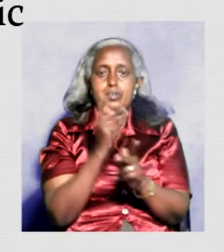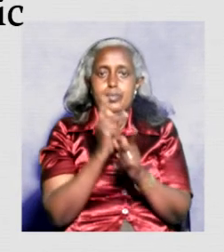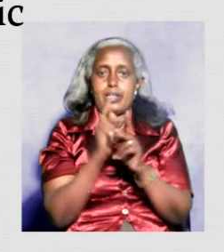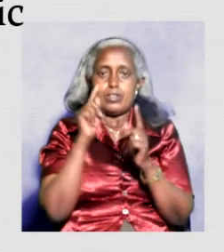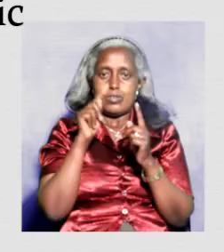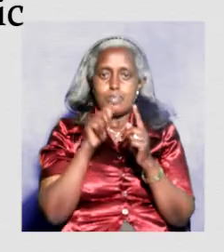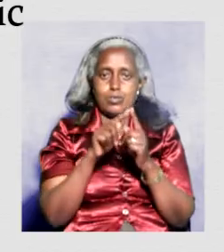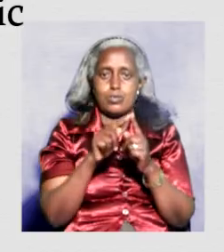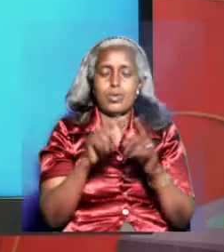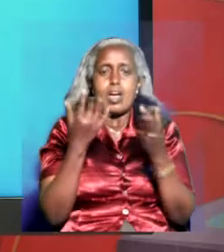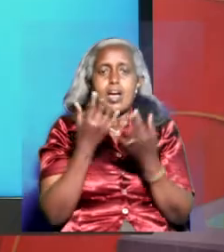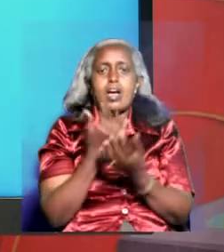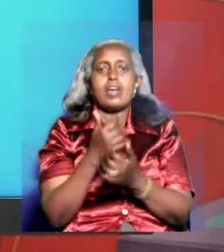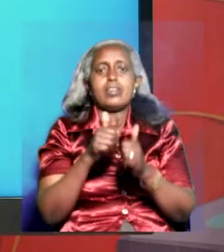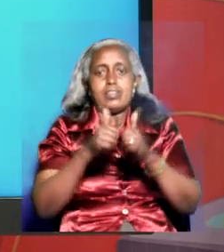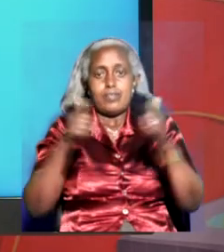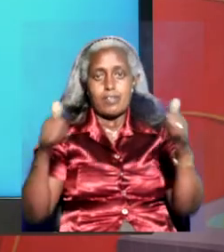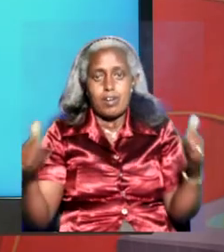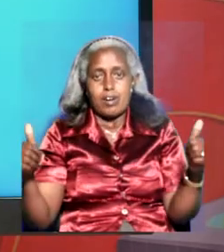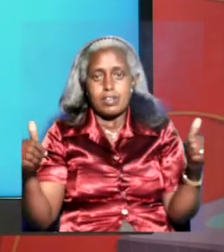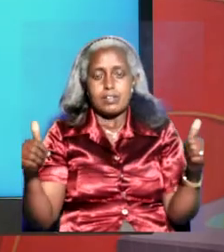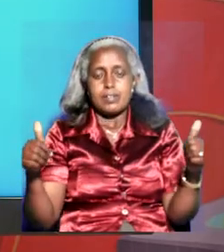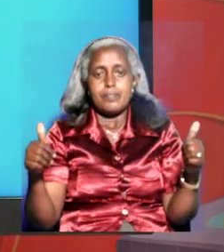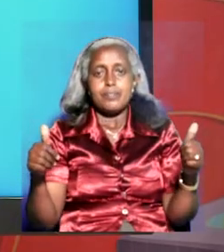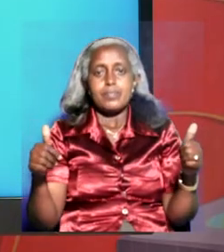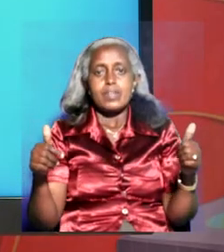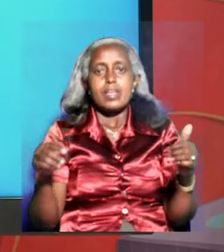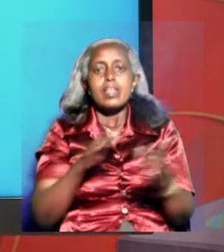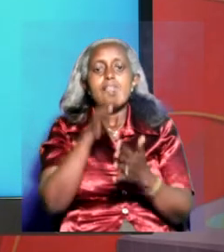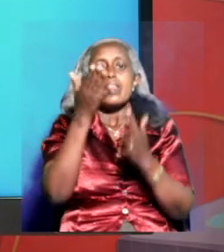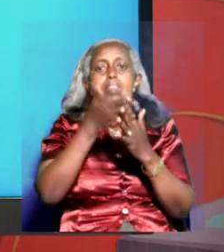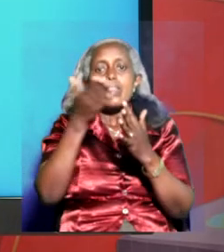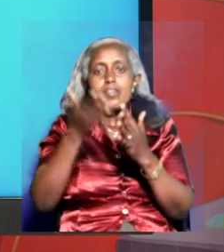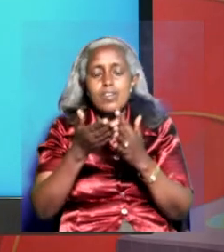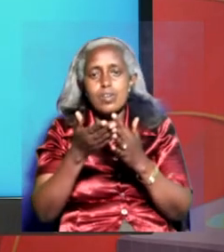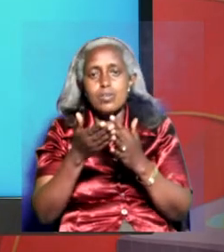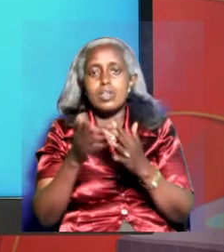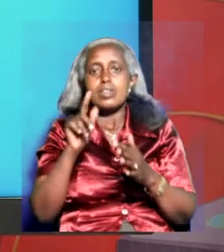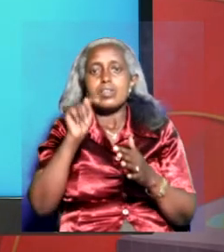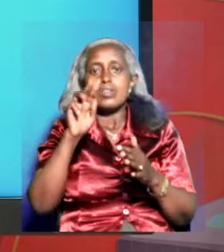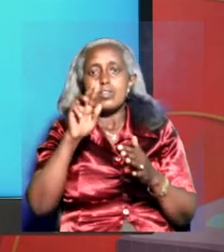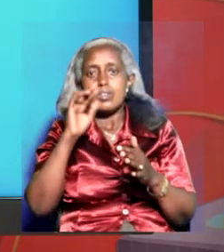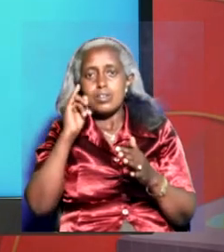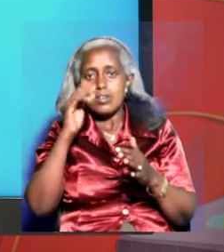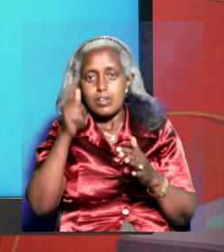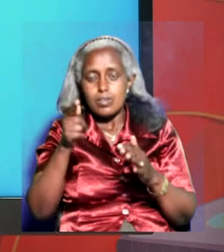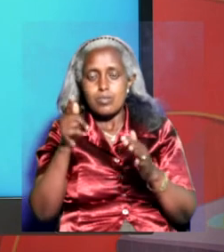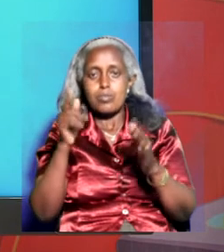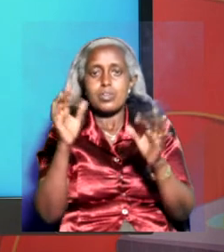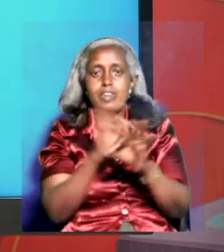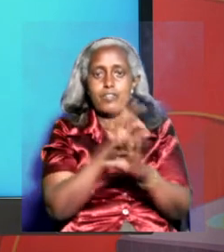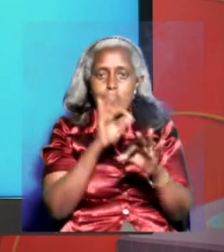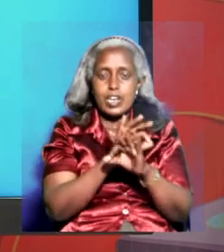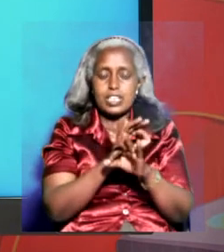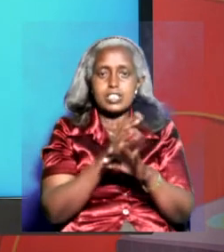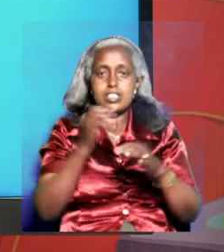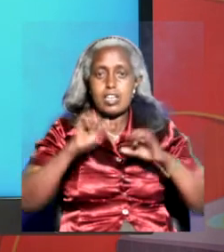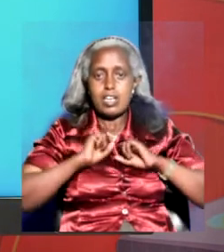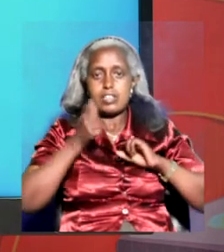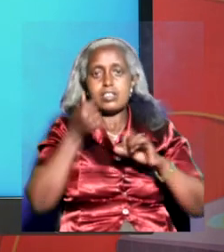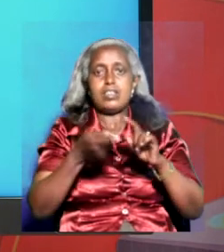to identify intervals where trigonometric functions has an inverse